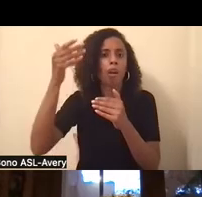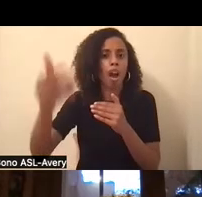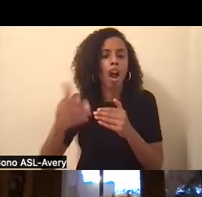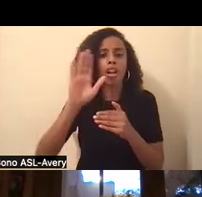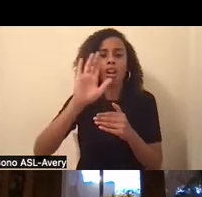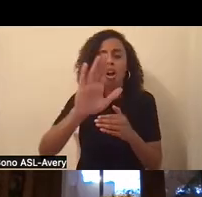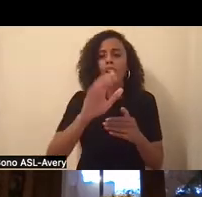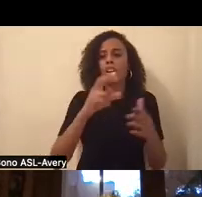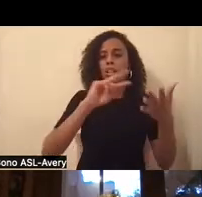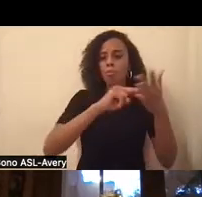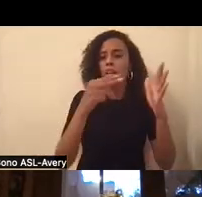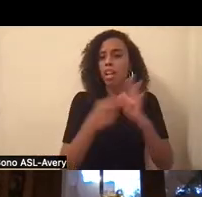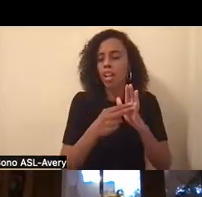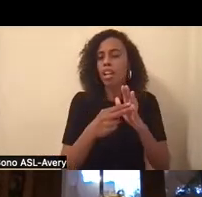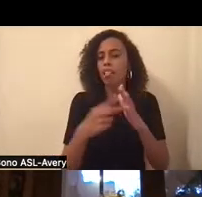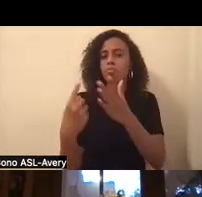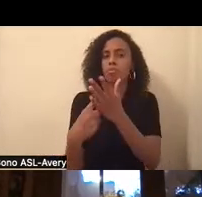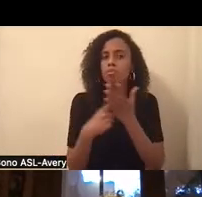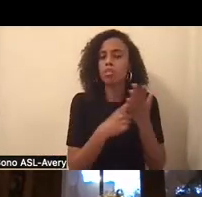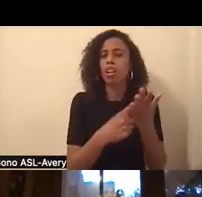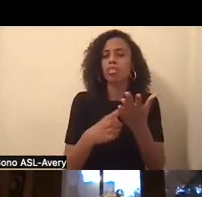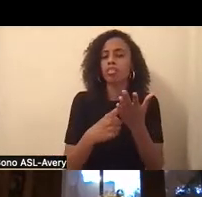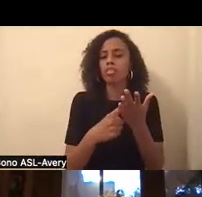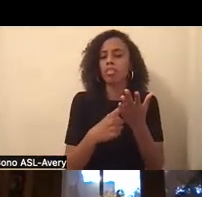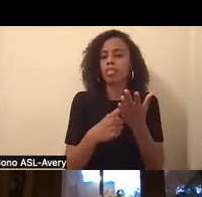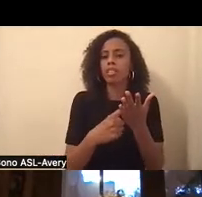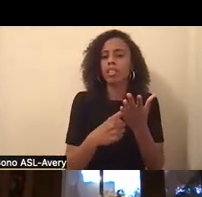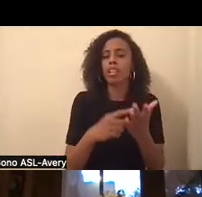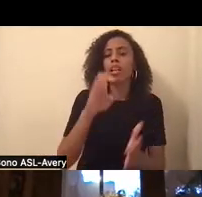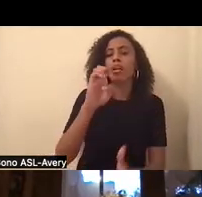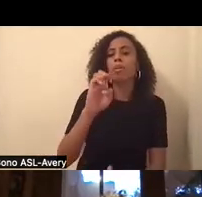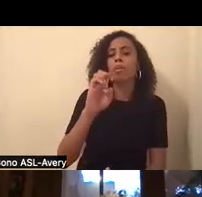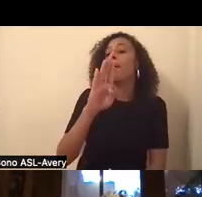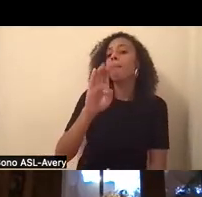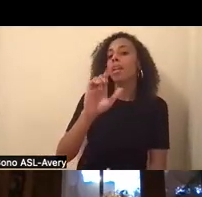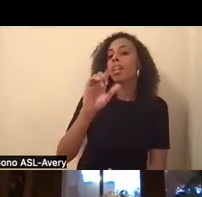to really talk about beloved community.